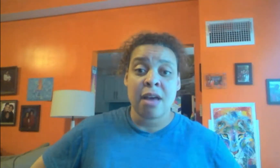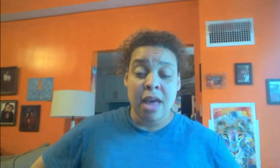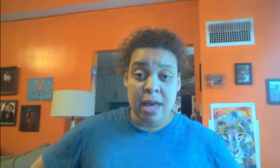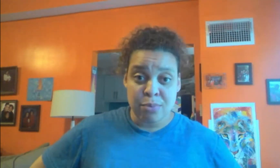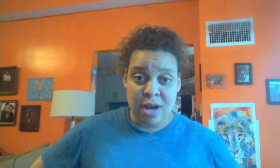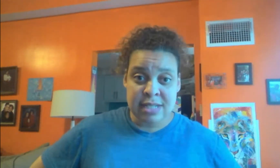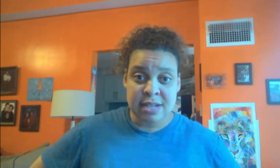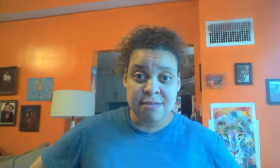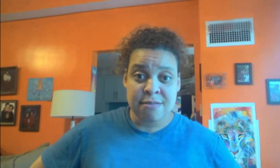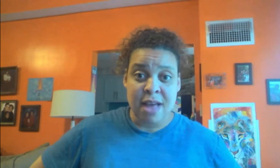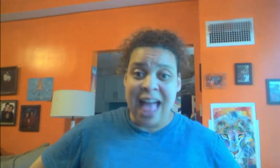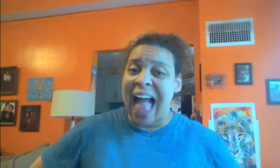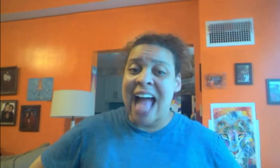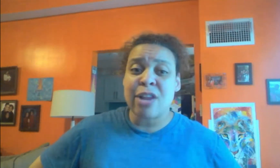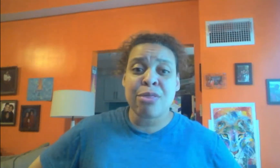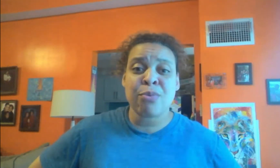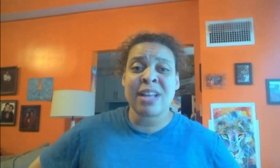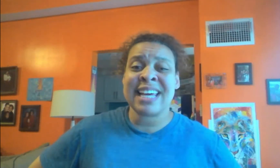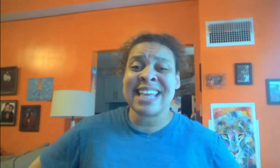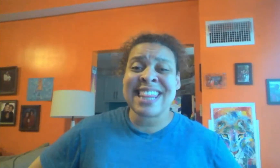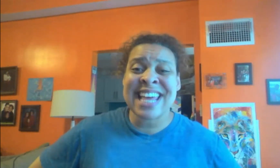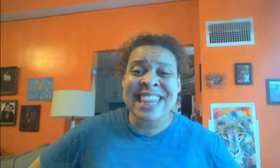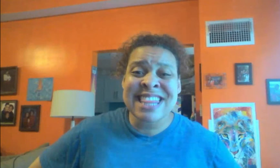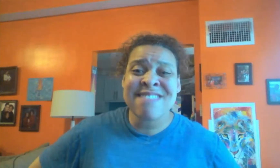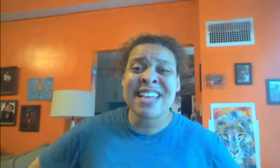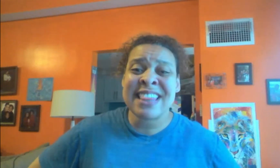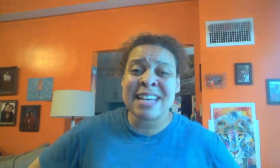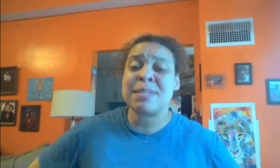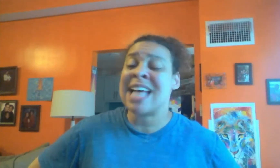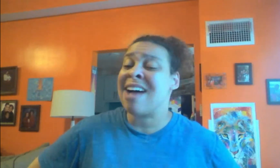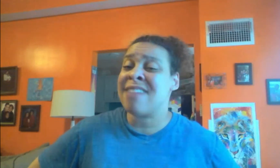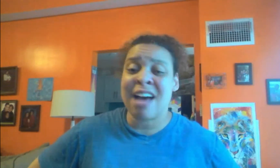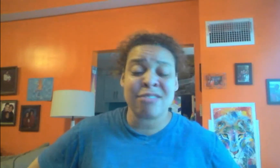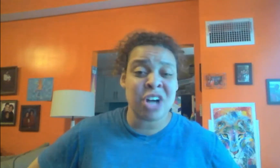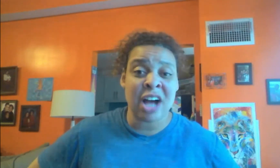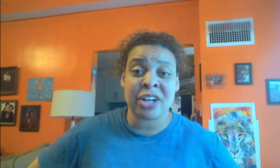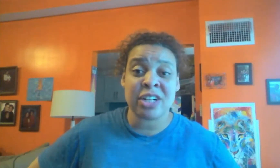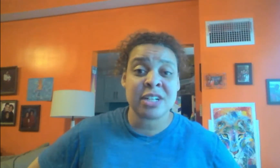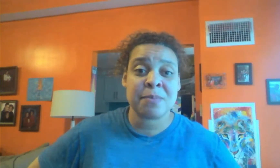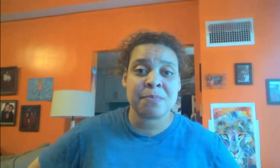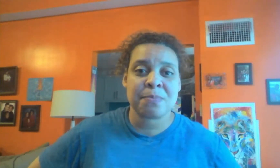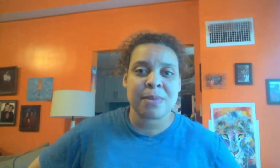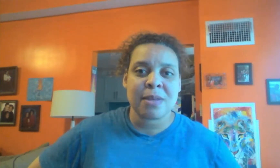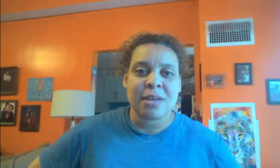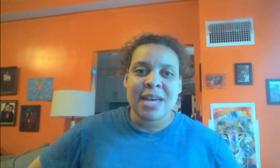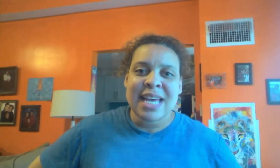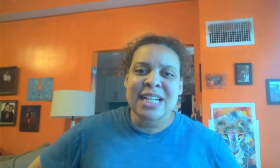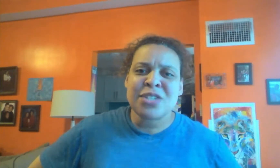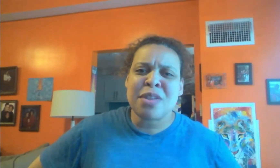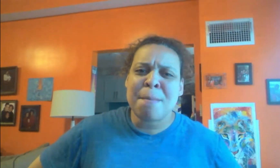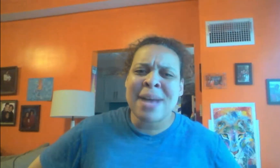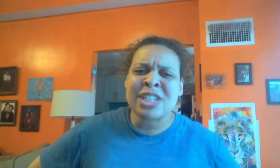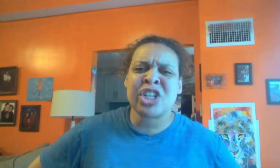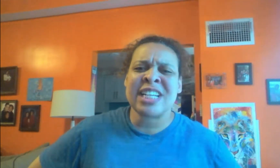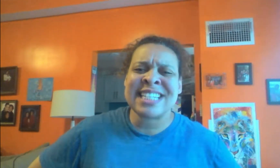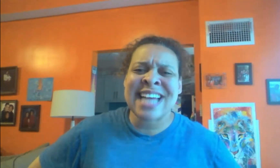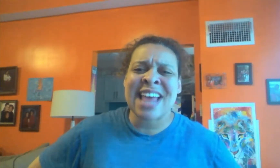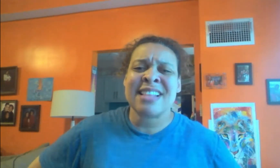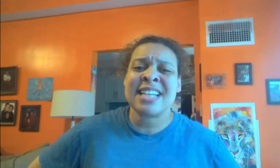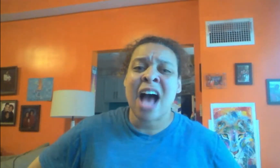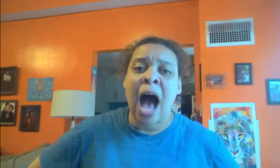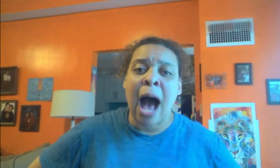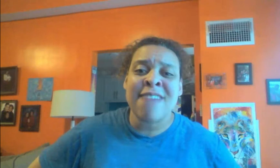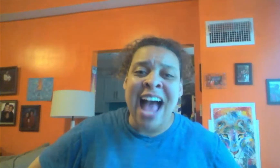touching, impressive, and thrilling than living lips have ever uttered. Into the